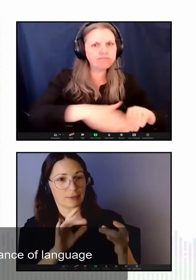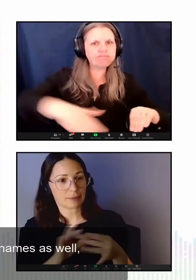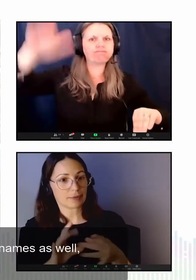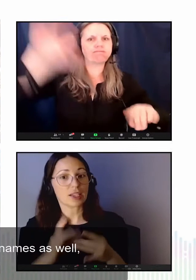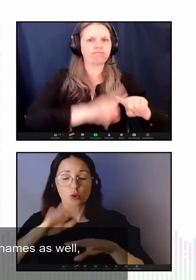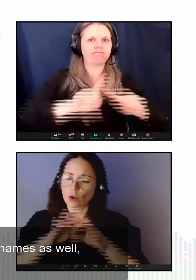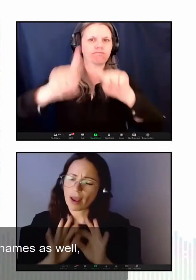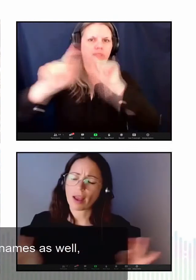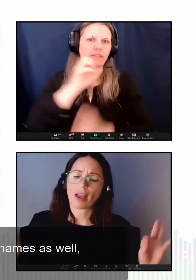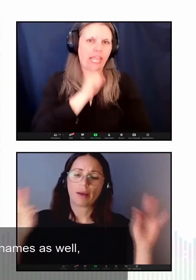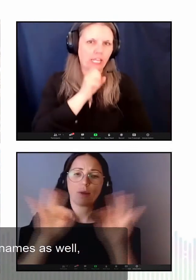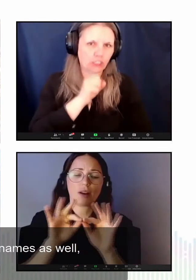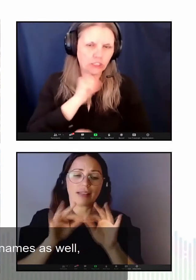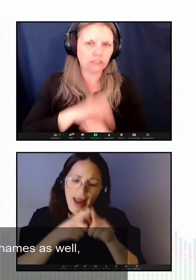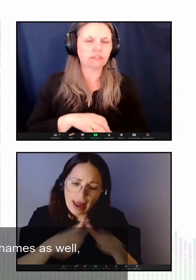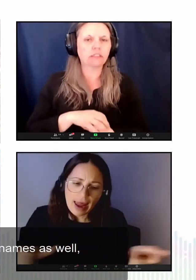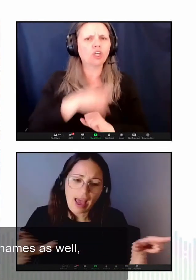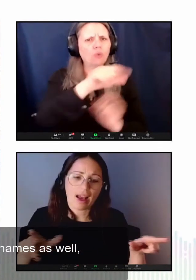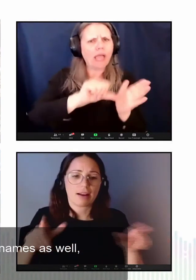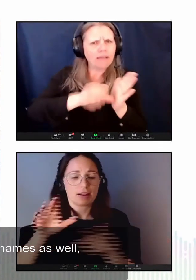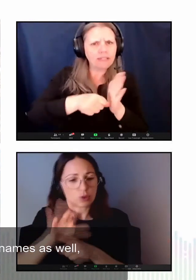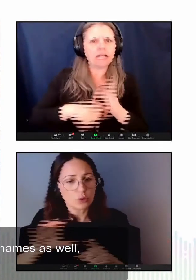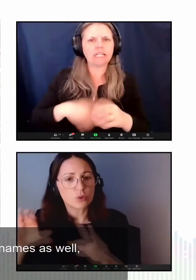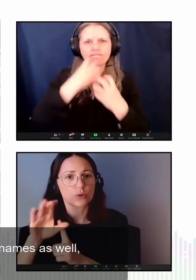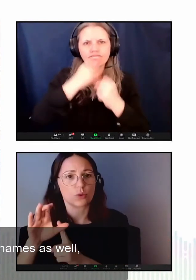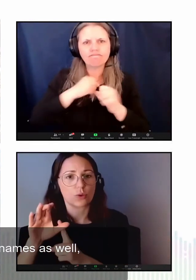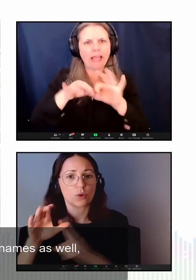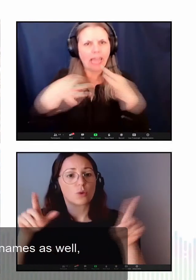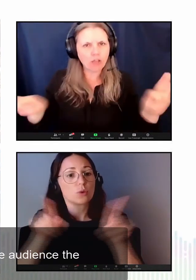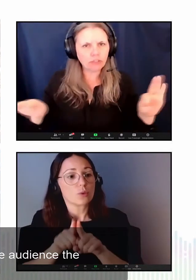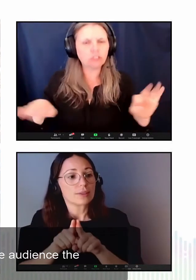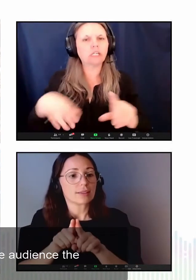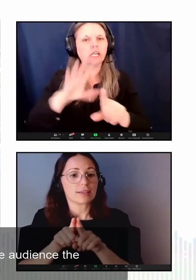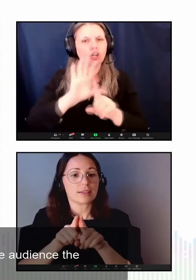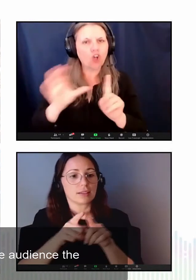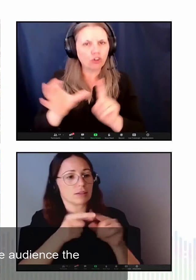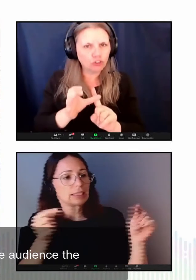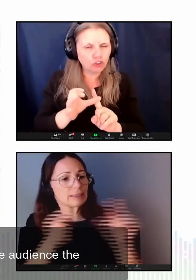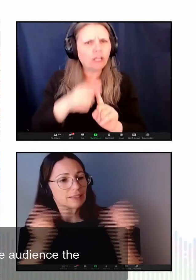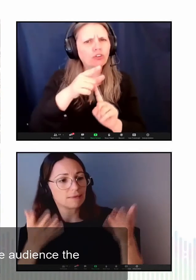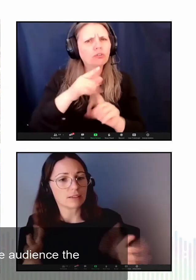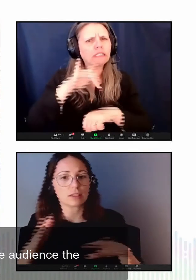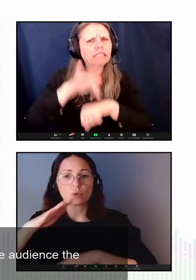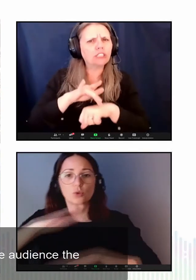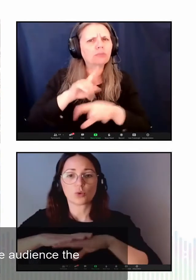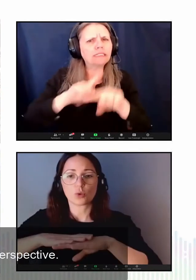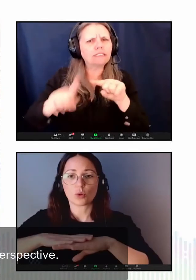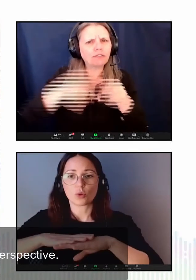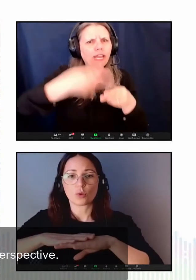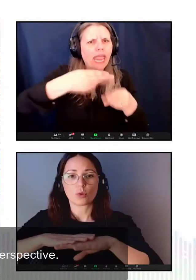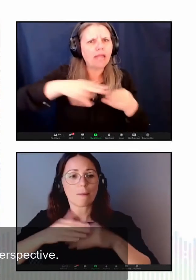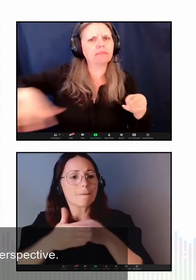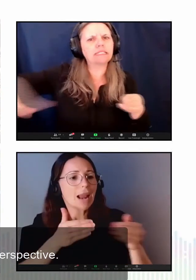of language and culture, and you just talked about place names as well. And I wonder if you could just speak or share with the audience